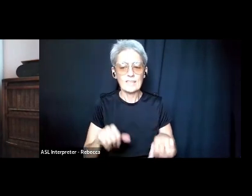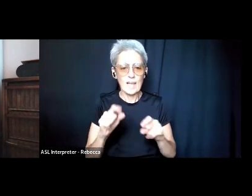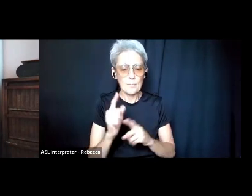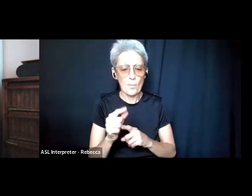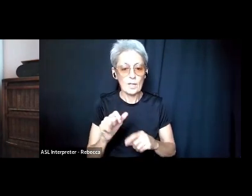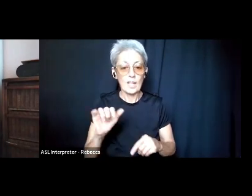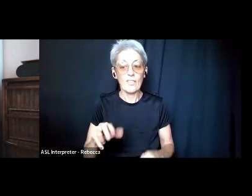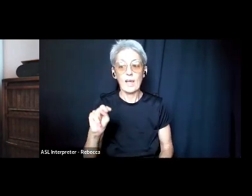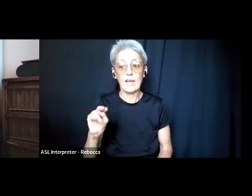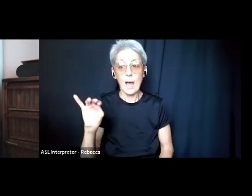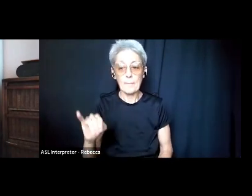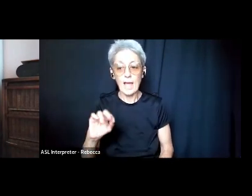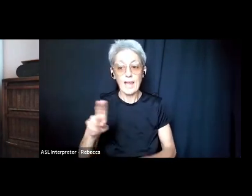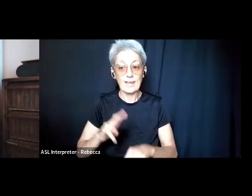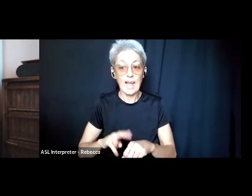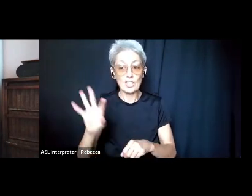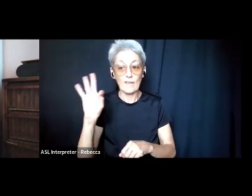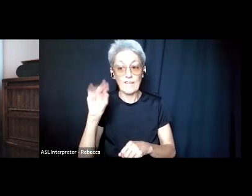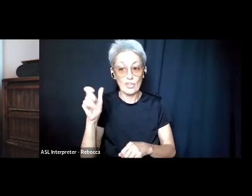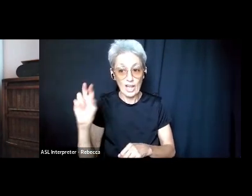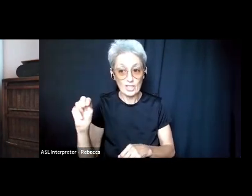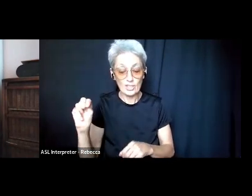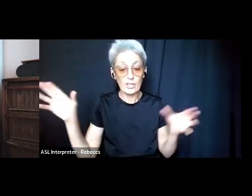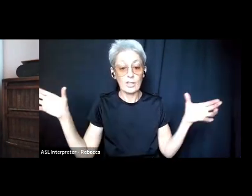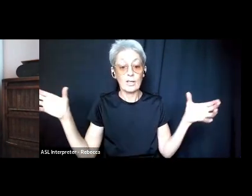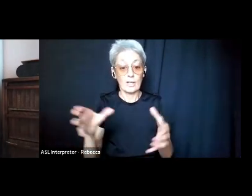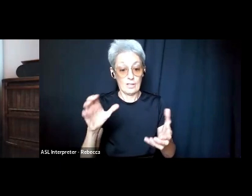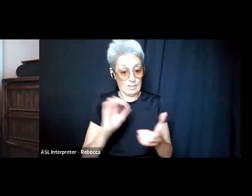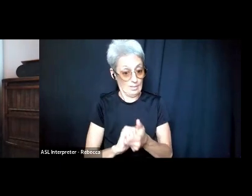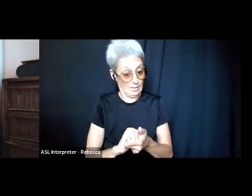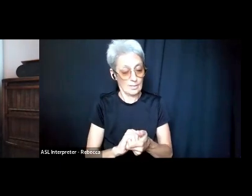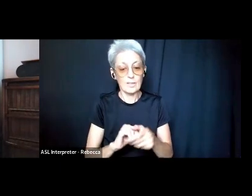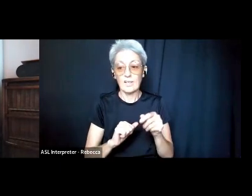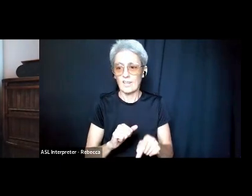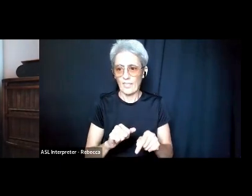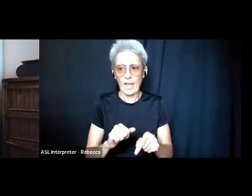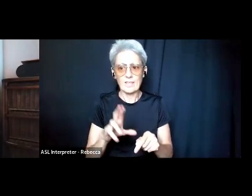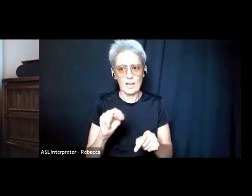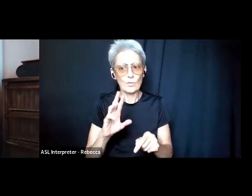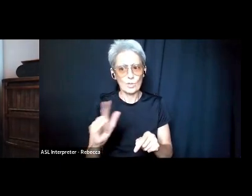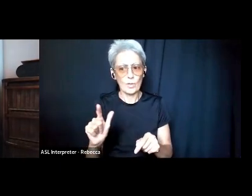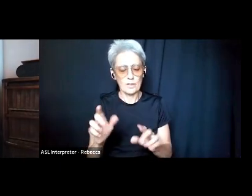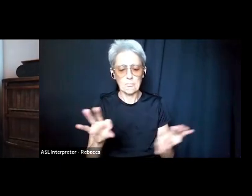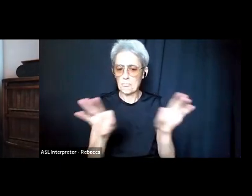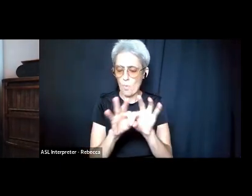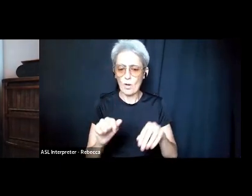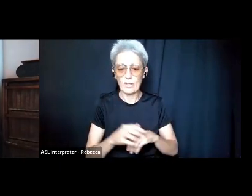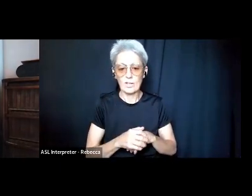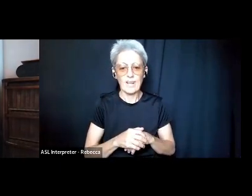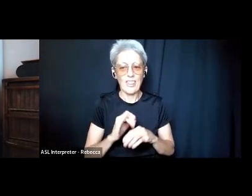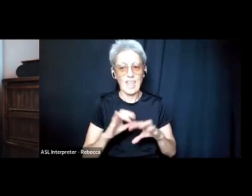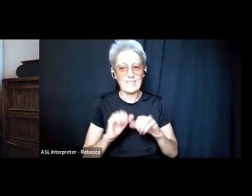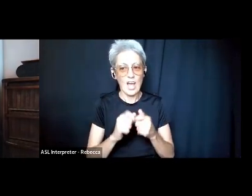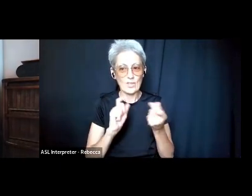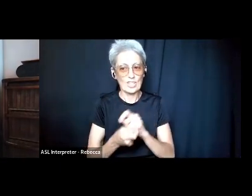and National Federation coming together in this way is quite unusual. It's really important. This is the way change happens.